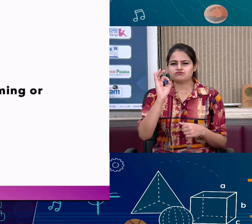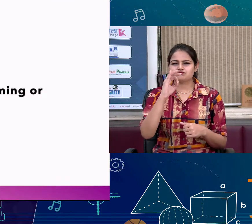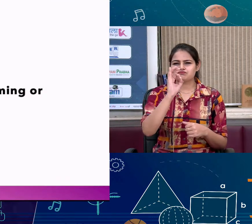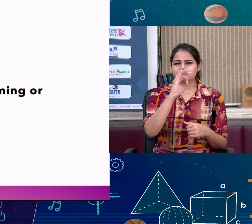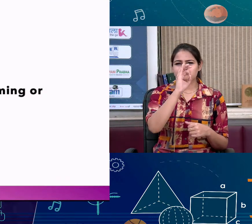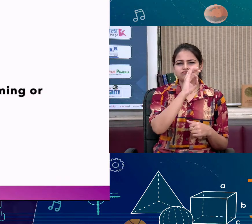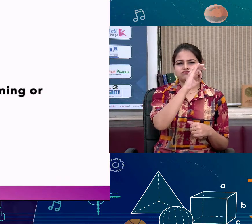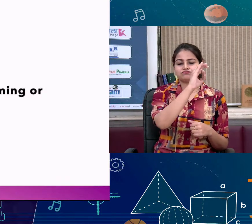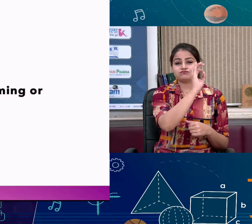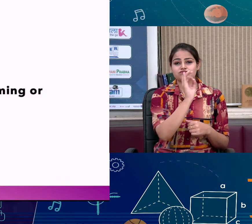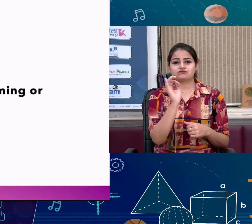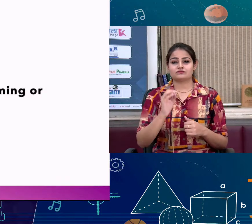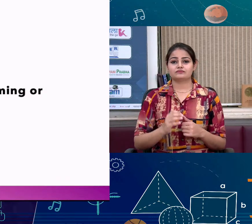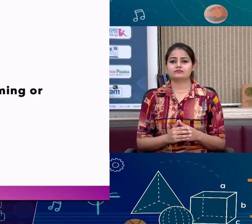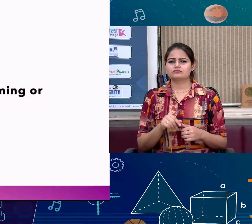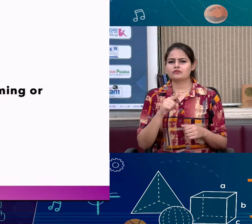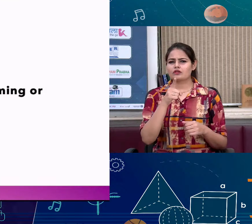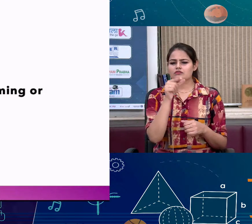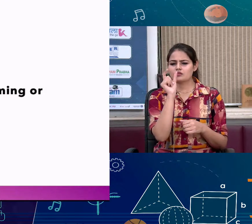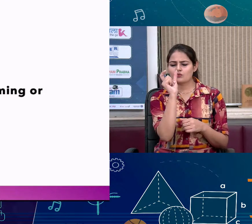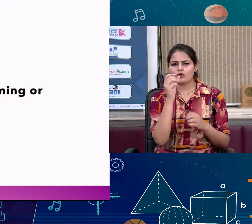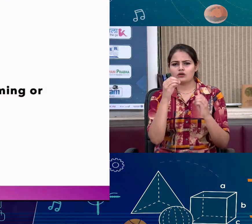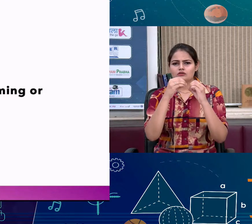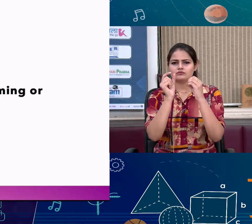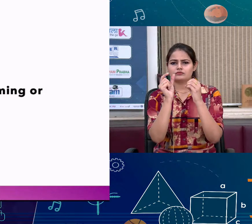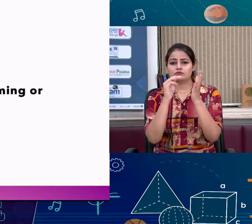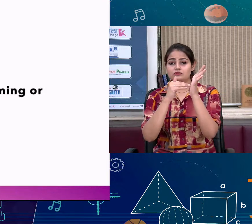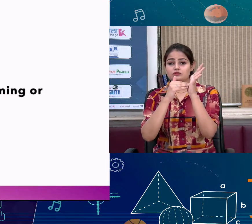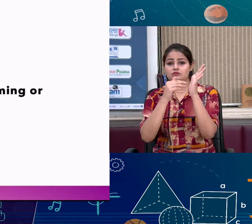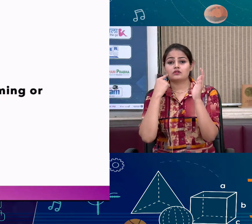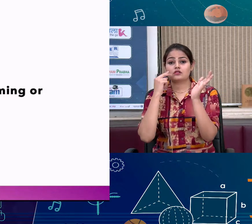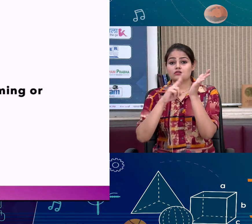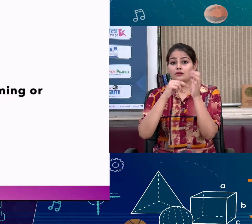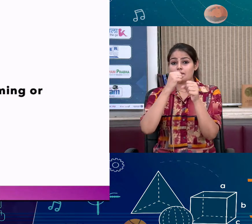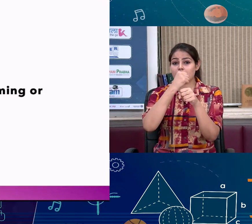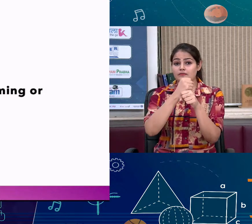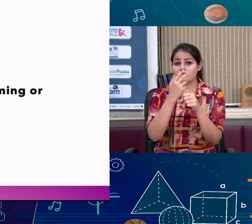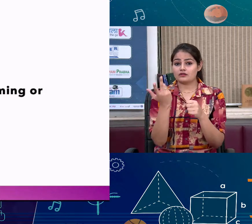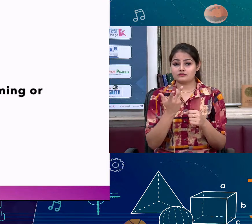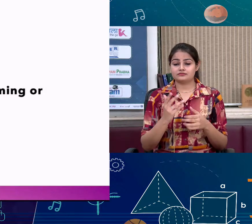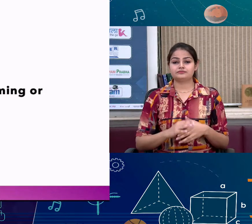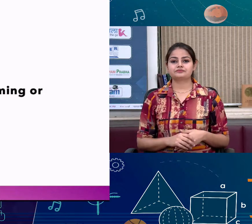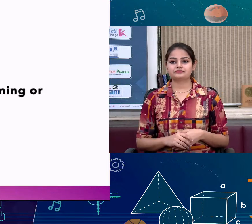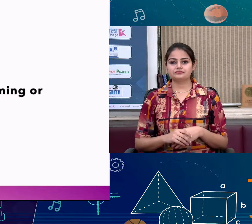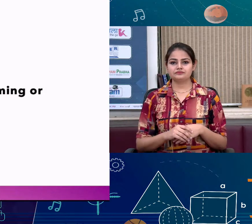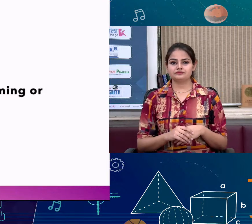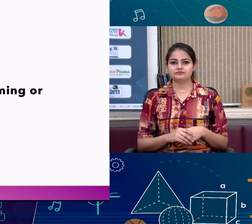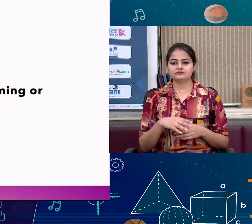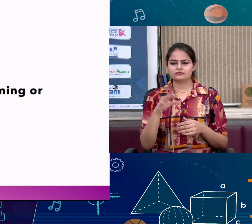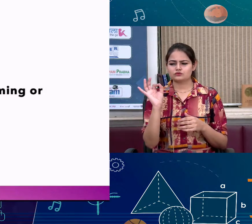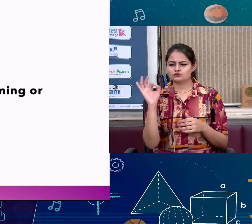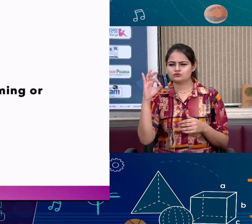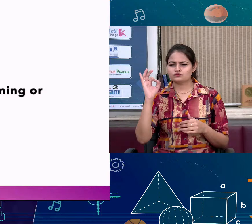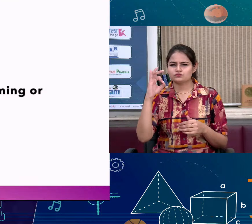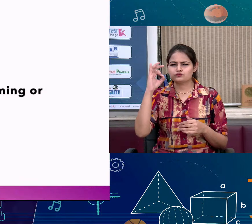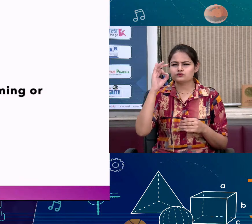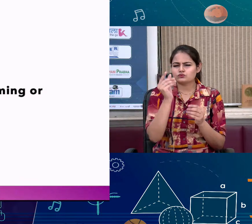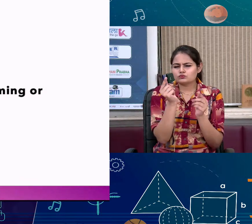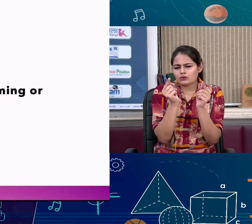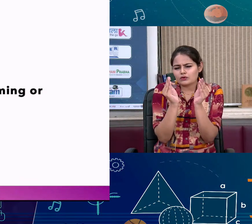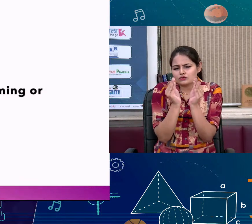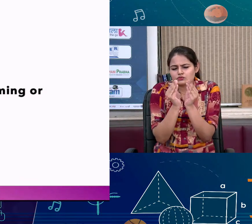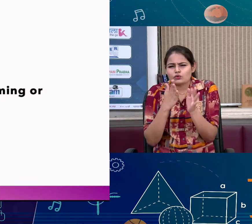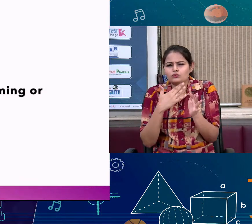So we've learned this word, we've heard this word in the poem where bee is buzzing, making a slow,